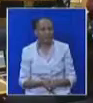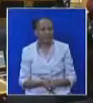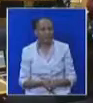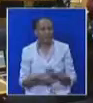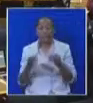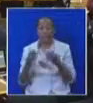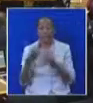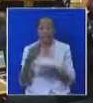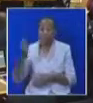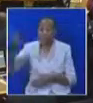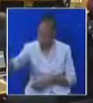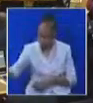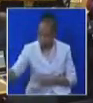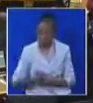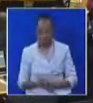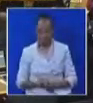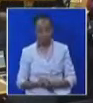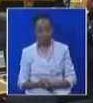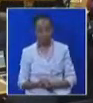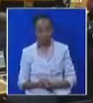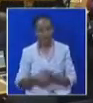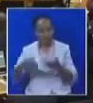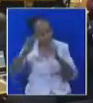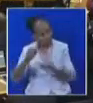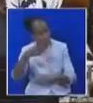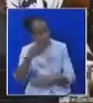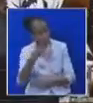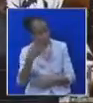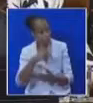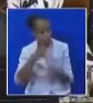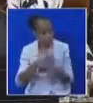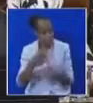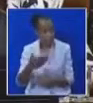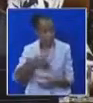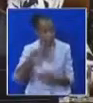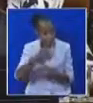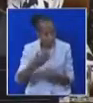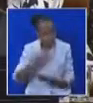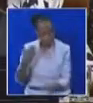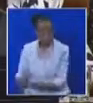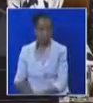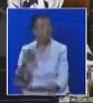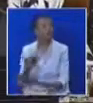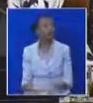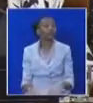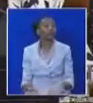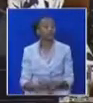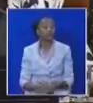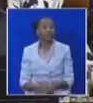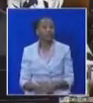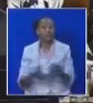Honorable Hlophe, please take your seat. Can you recognize me, Honorable Chair? Then I'll take Honorable my seat. Hlophe,